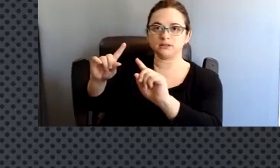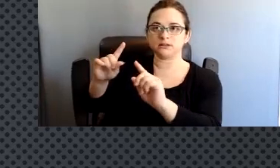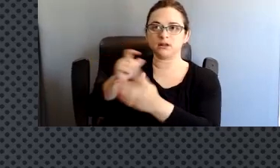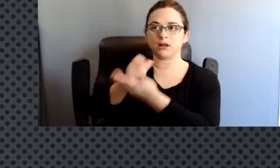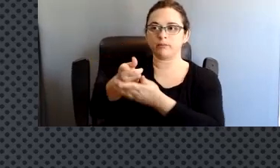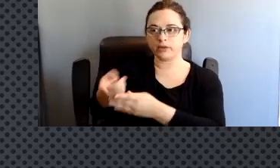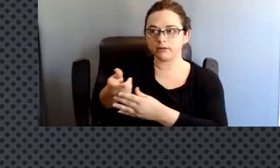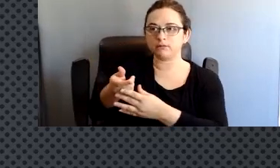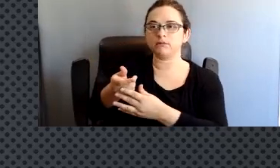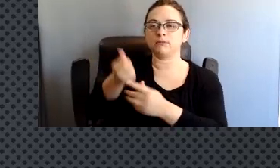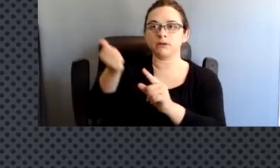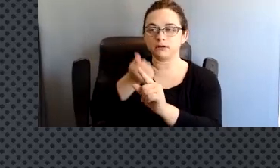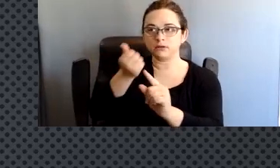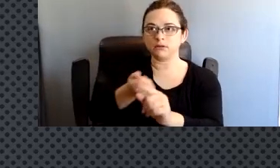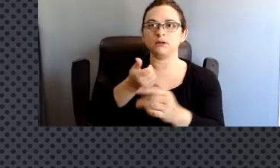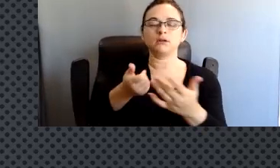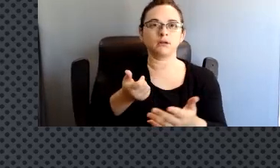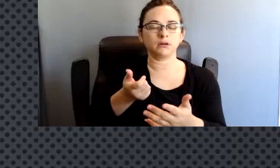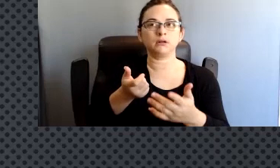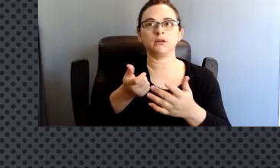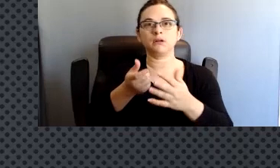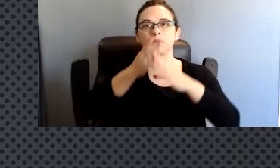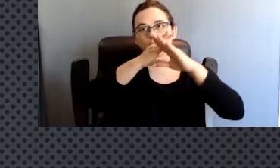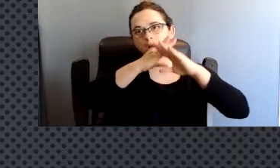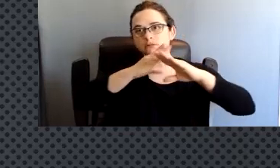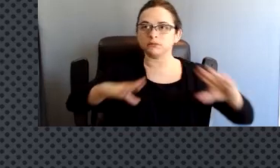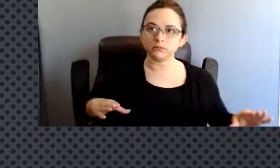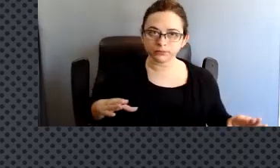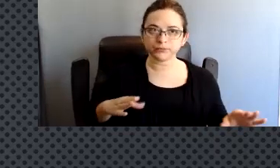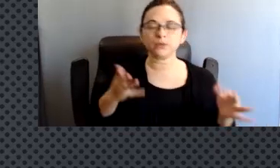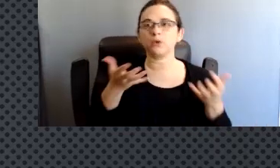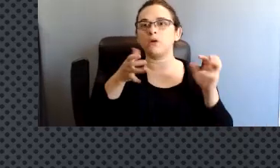all of the stuff that may prevent them, may hinder them, or they're like, you know what, I'm done.